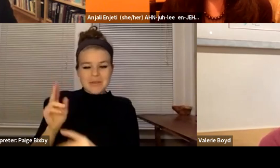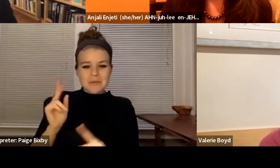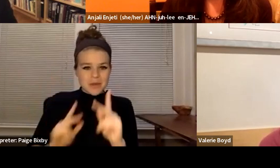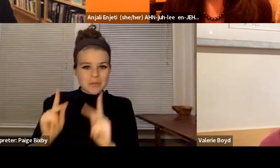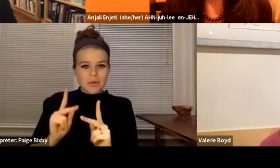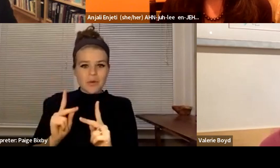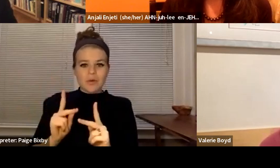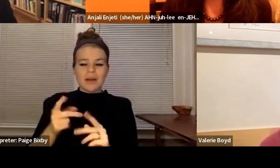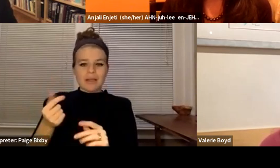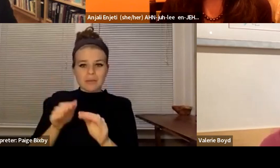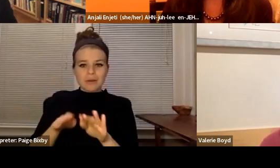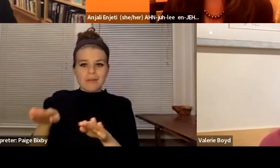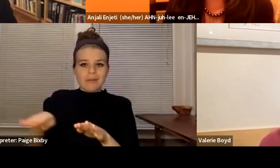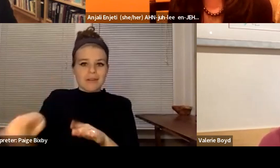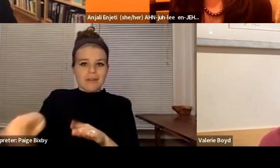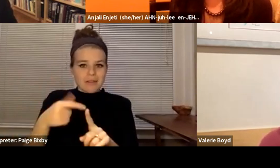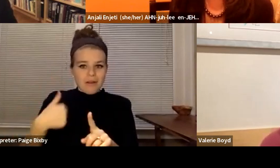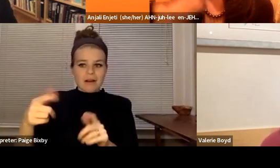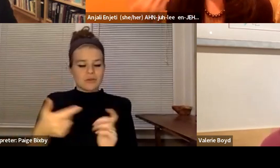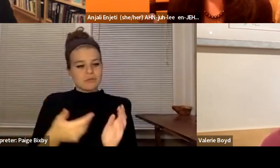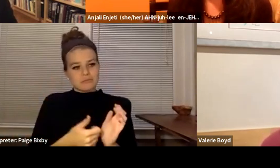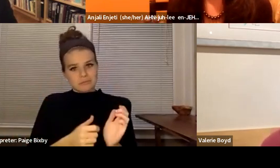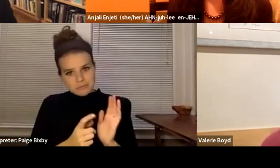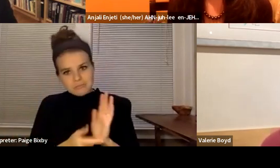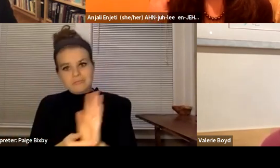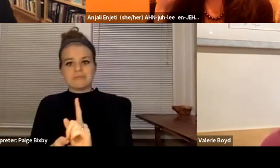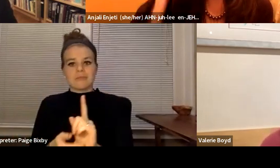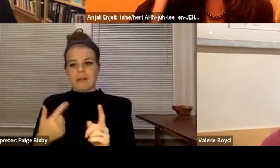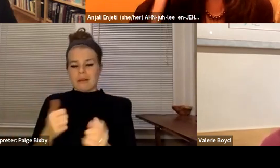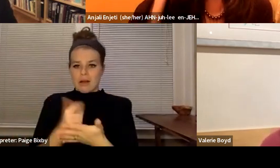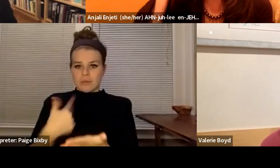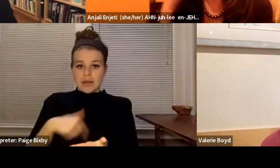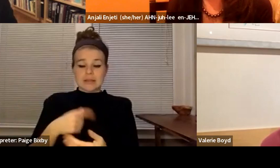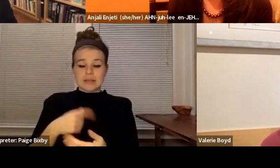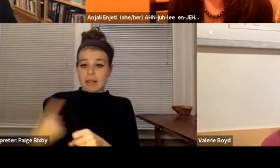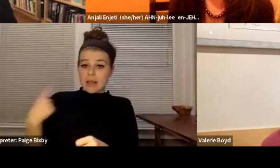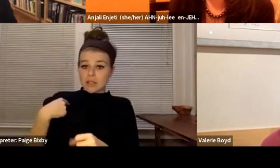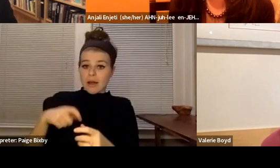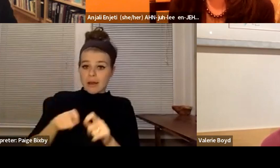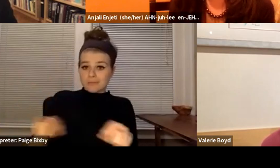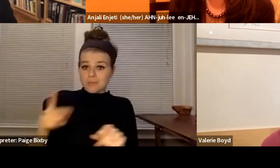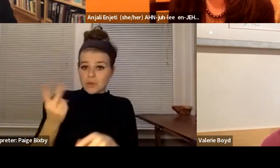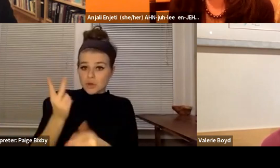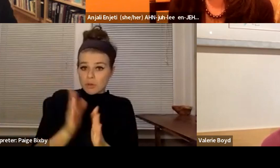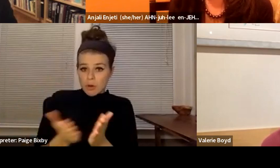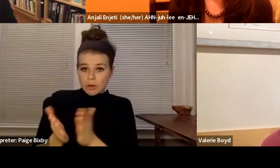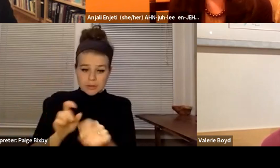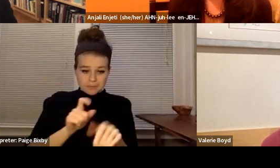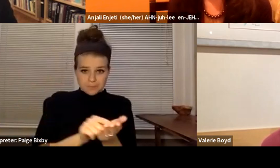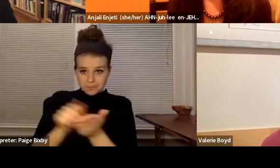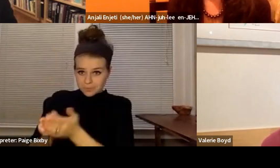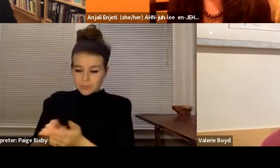a few steps ahead of us in the game. You know, I released 2 books last year, and I would say